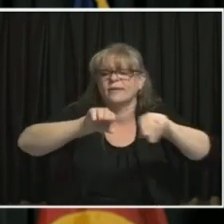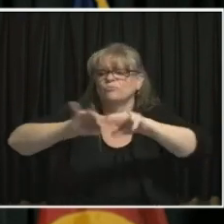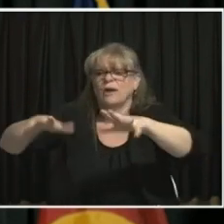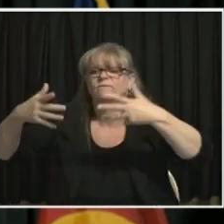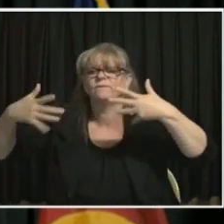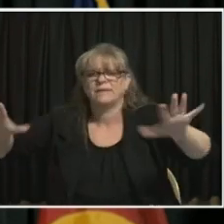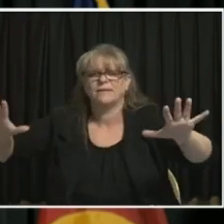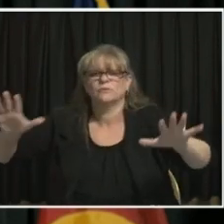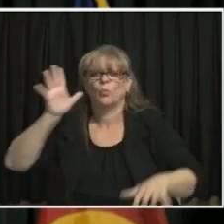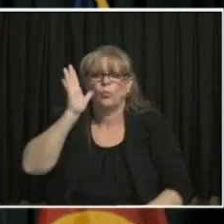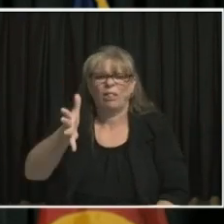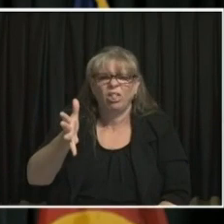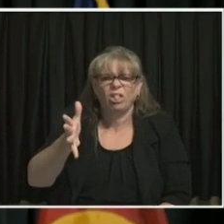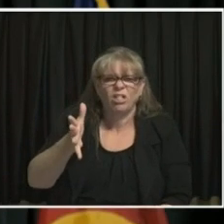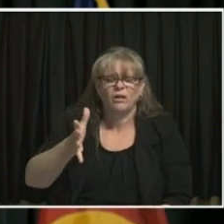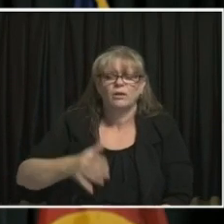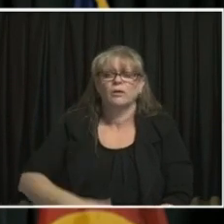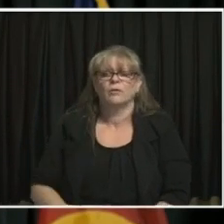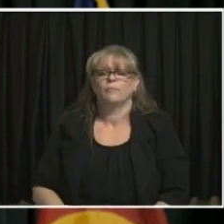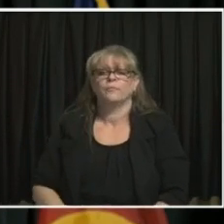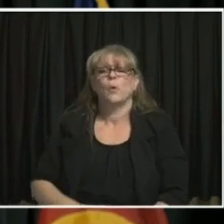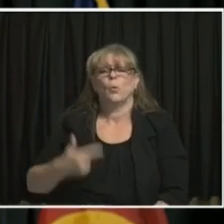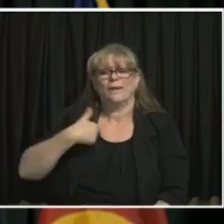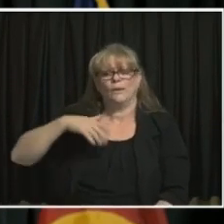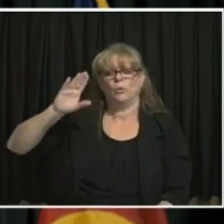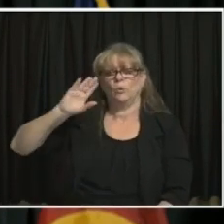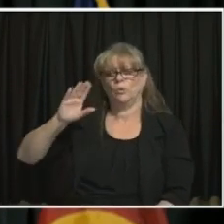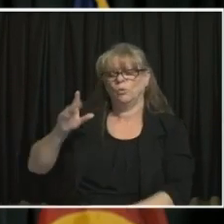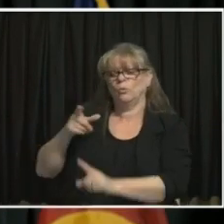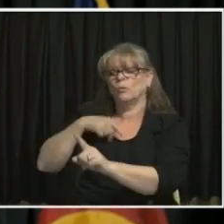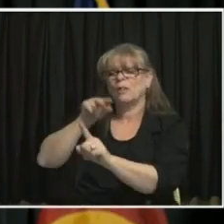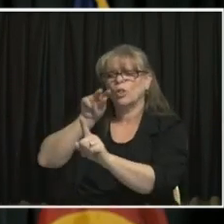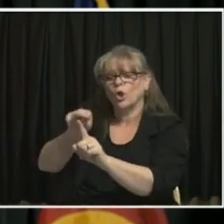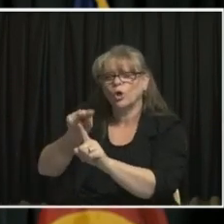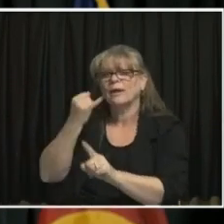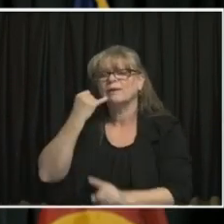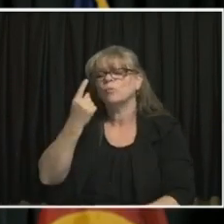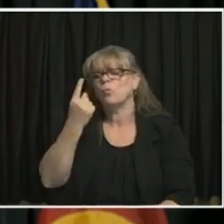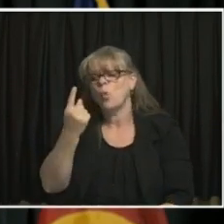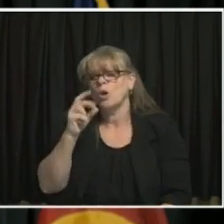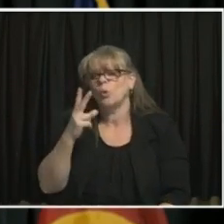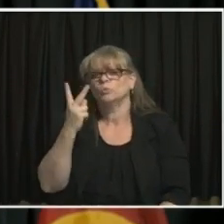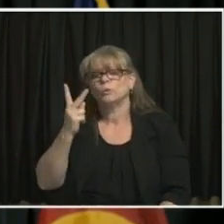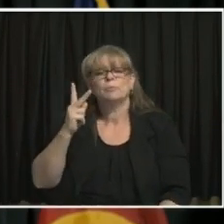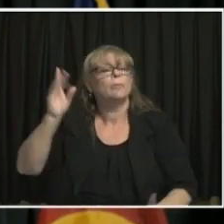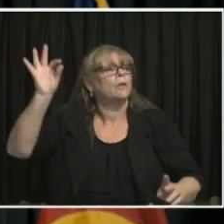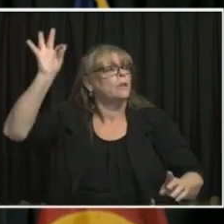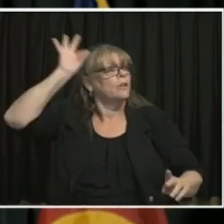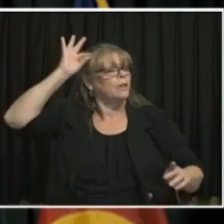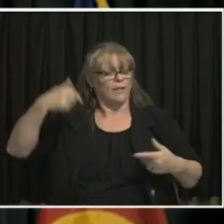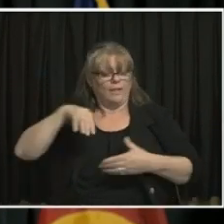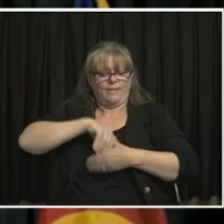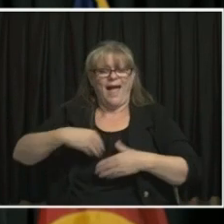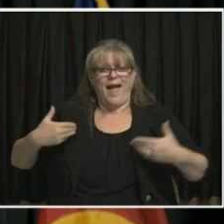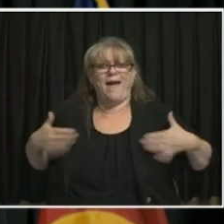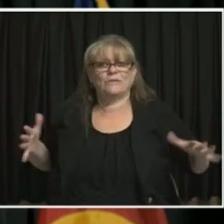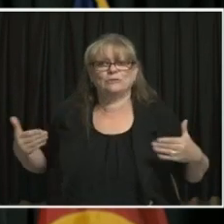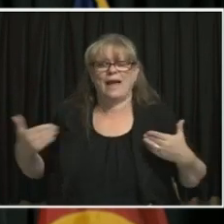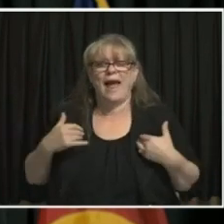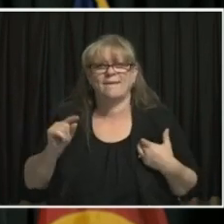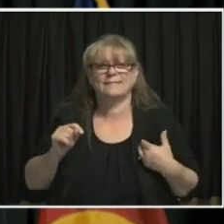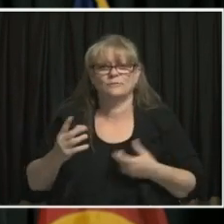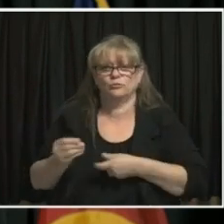two people with coronavirus, mildly symptomatic, asymptomatic, and it would go to tens